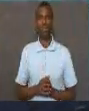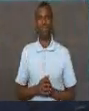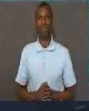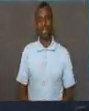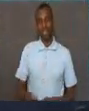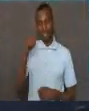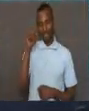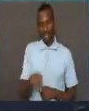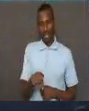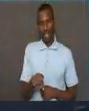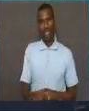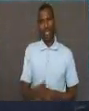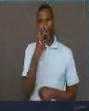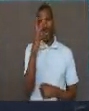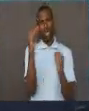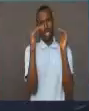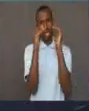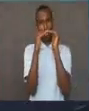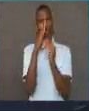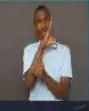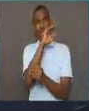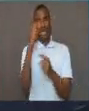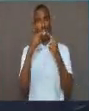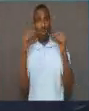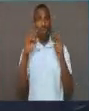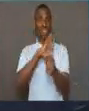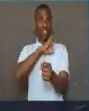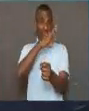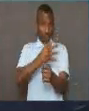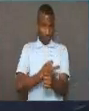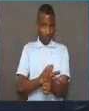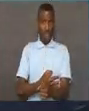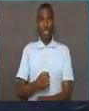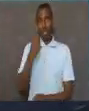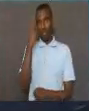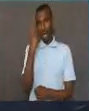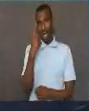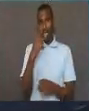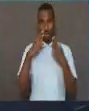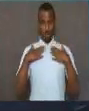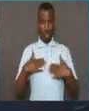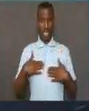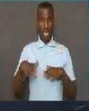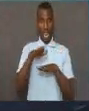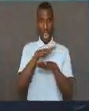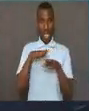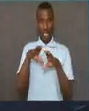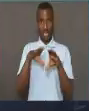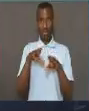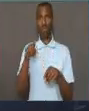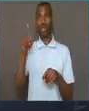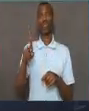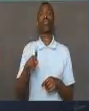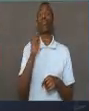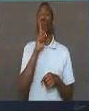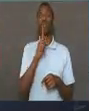Today, we learned that two equal and opposite forces acting on a